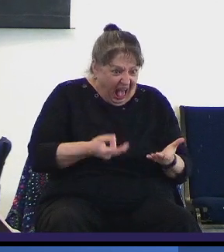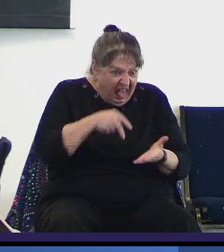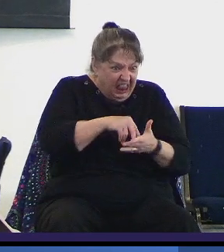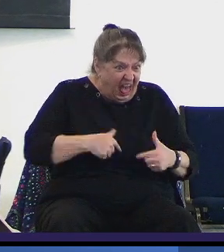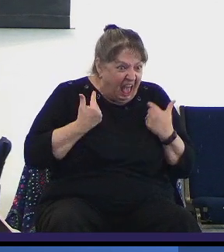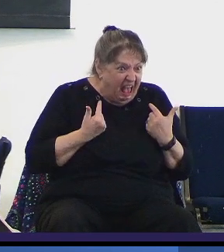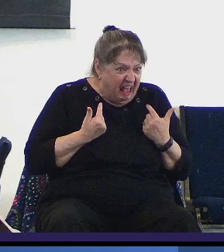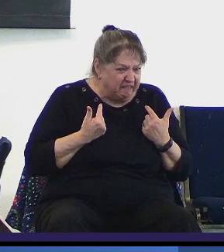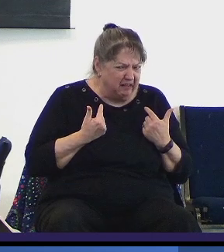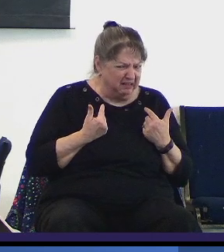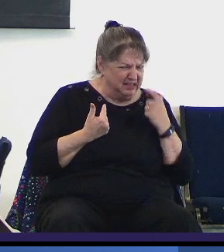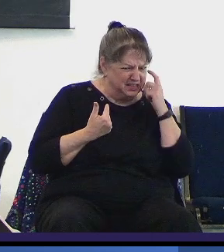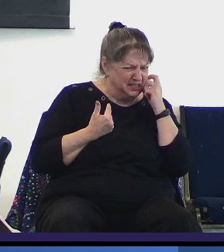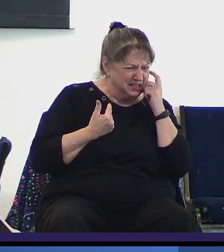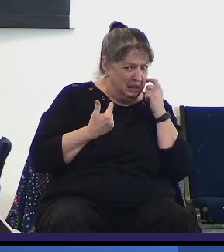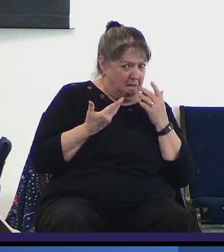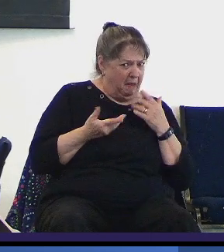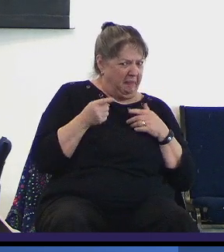phantom?